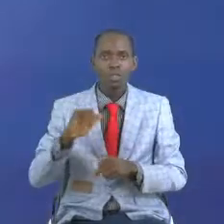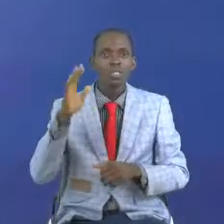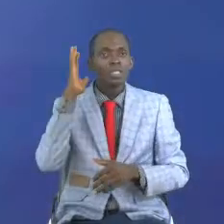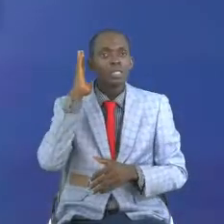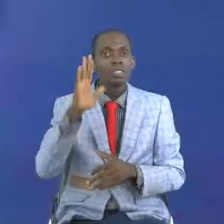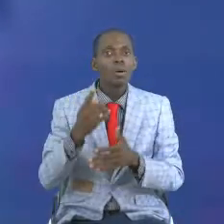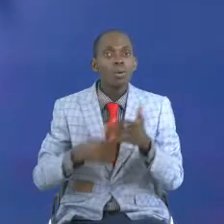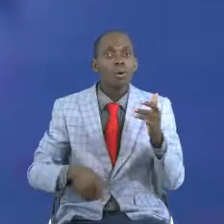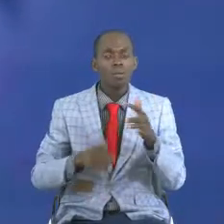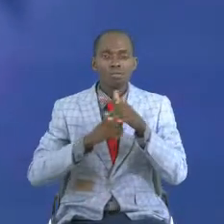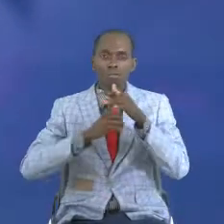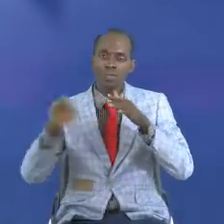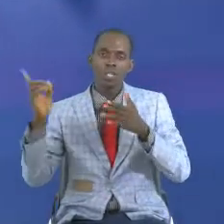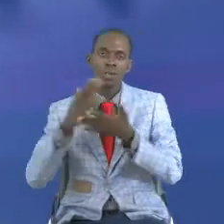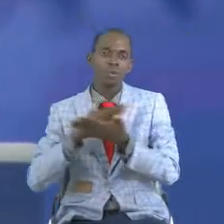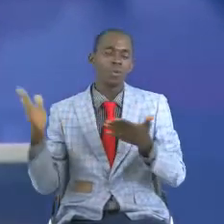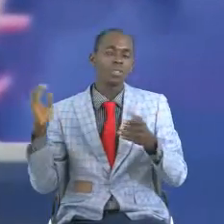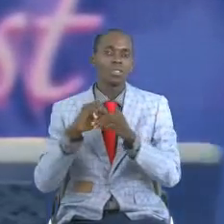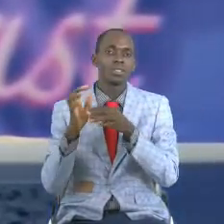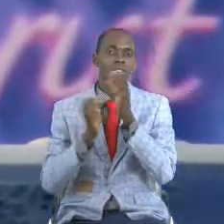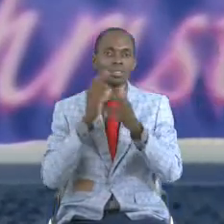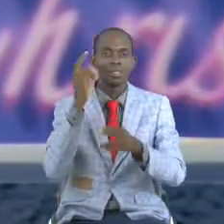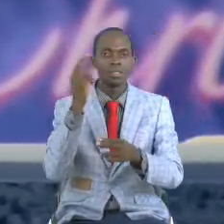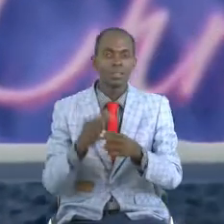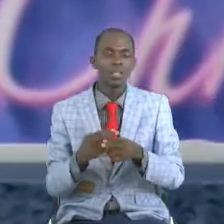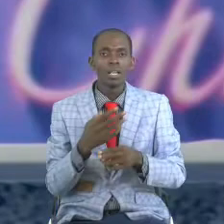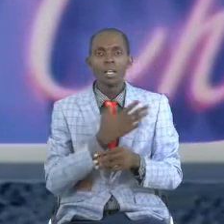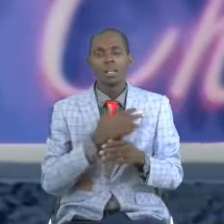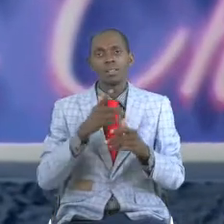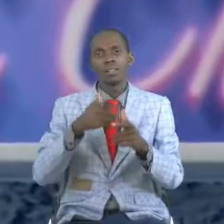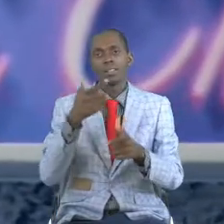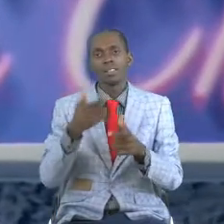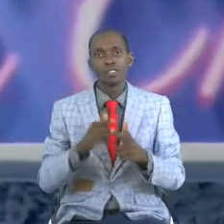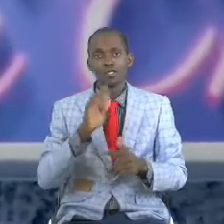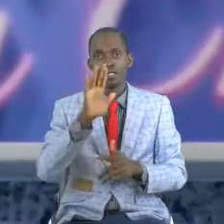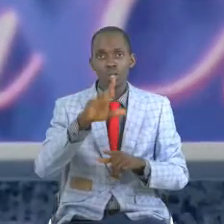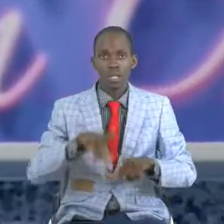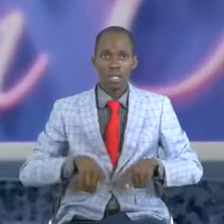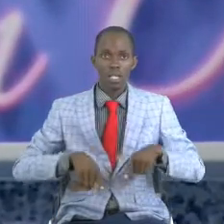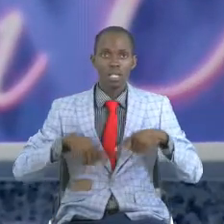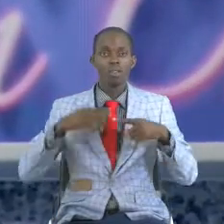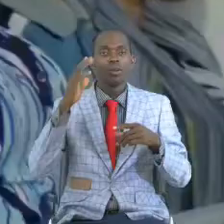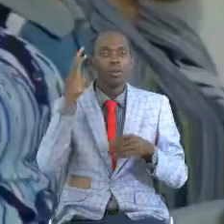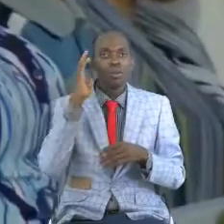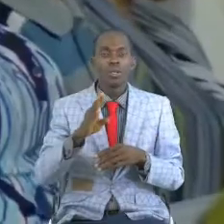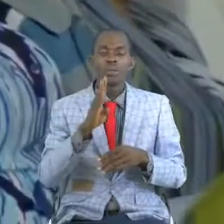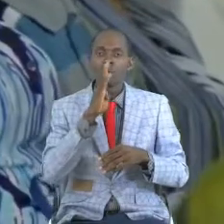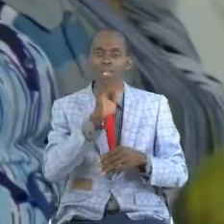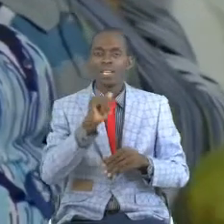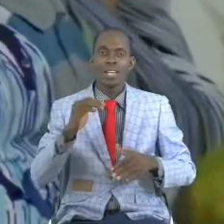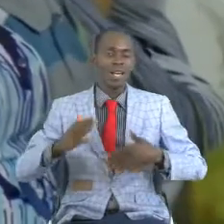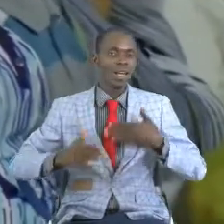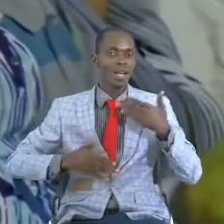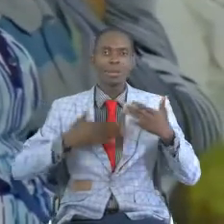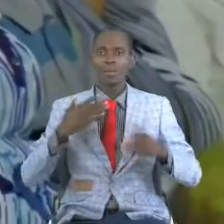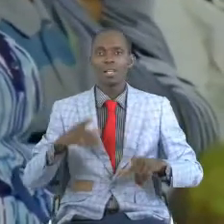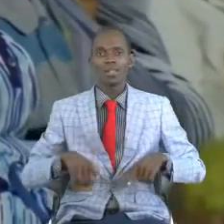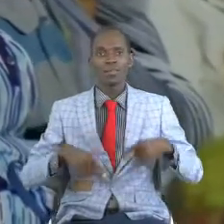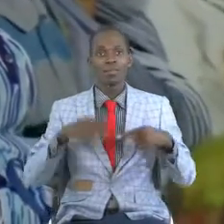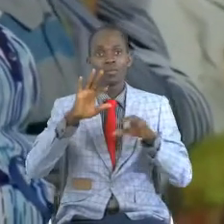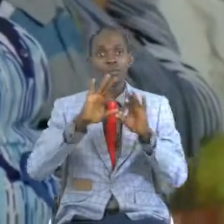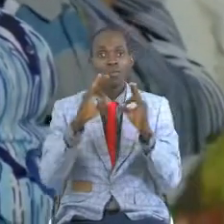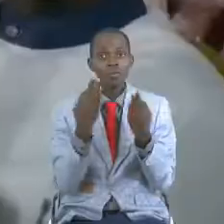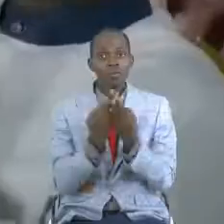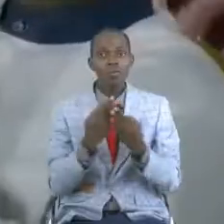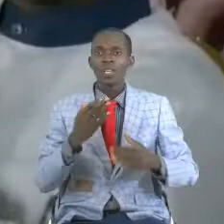flee away. And then your life will be a happy life. Your family, a